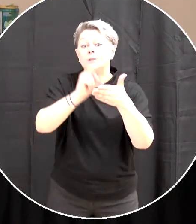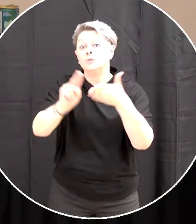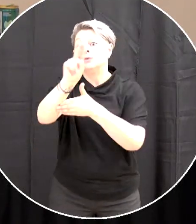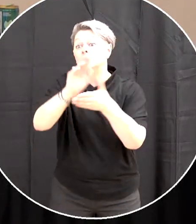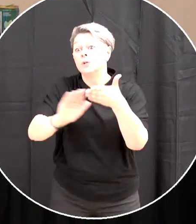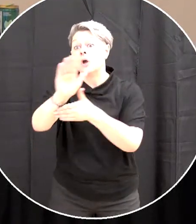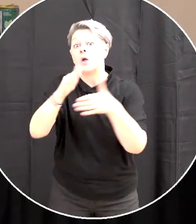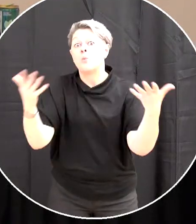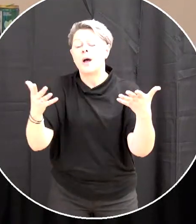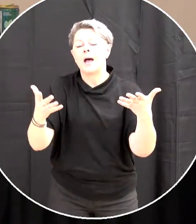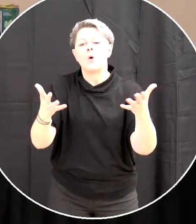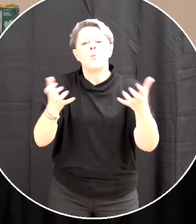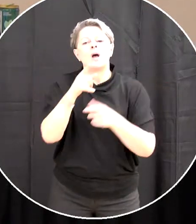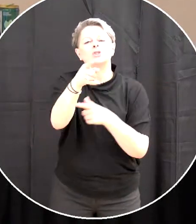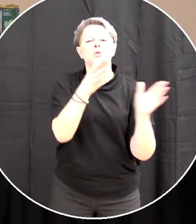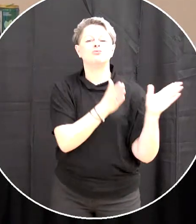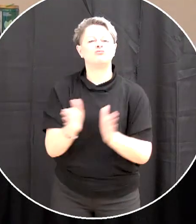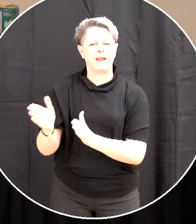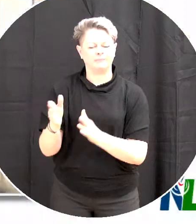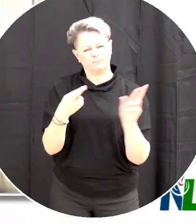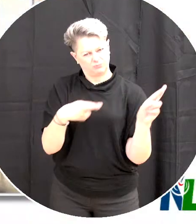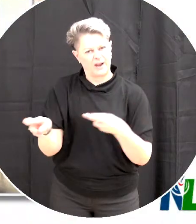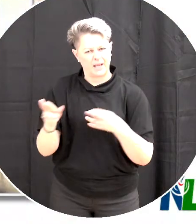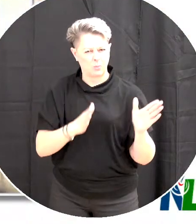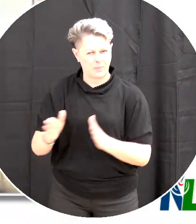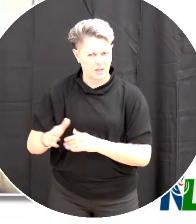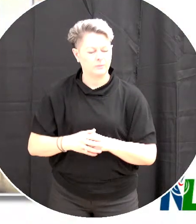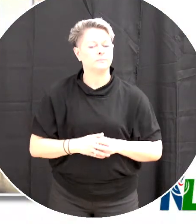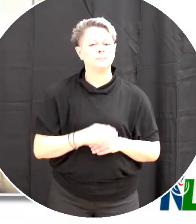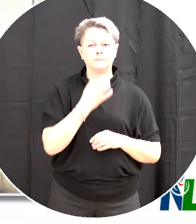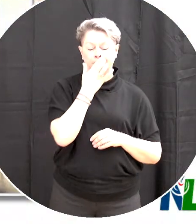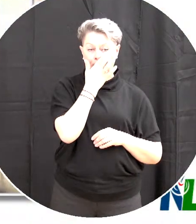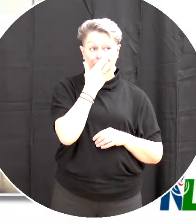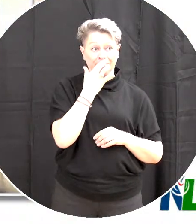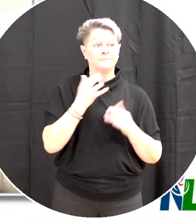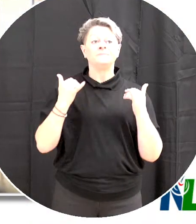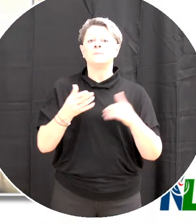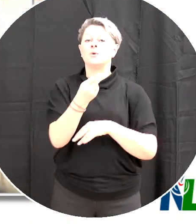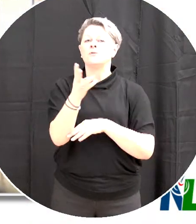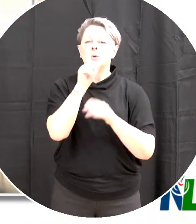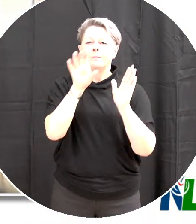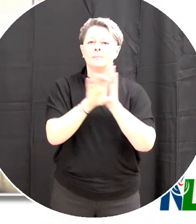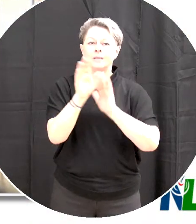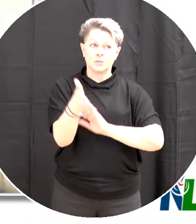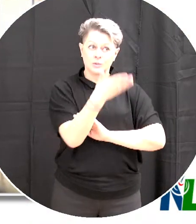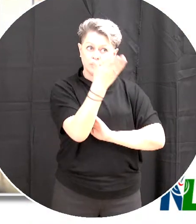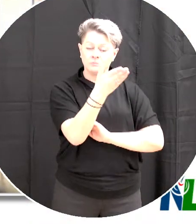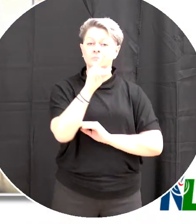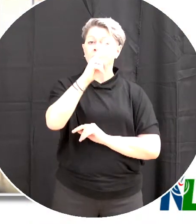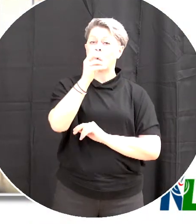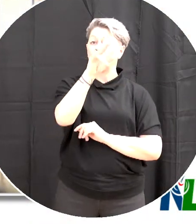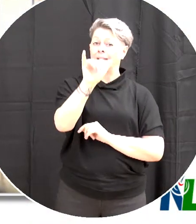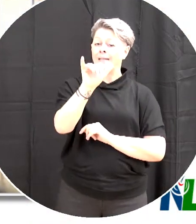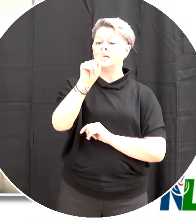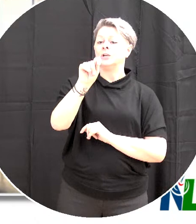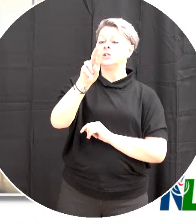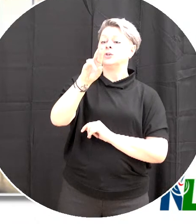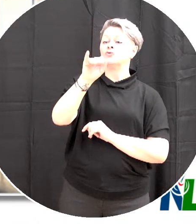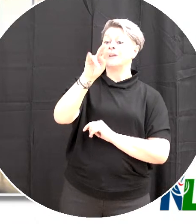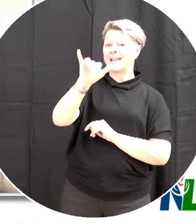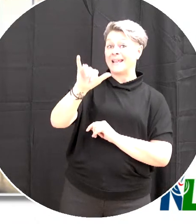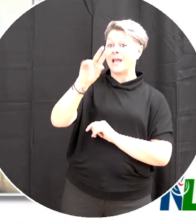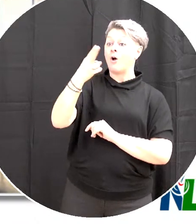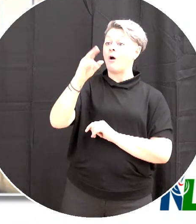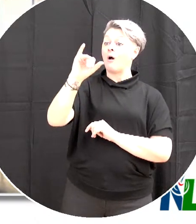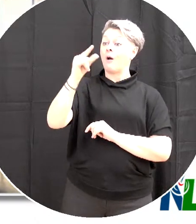post-secondary. Just a few examples, just a couple of pictures. This is Holy Trinity High, and a group of students coming back, and very